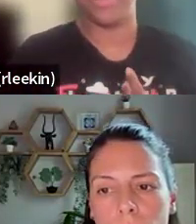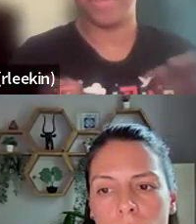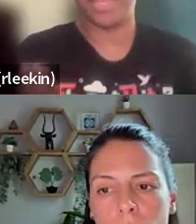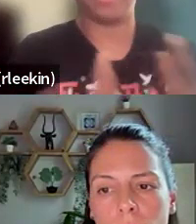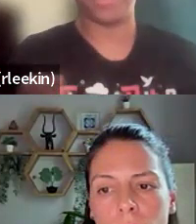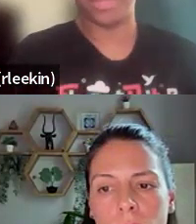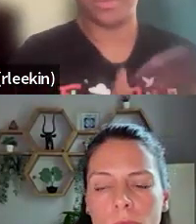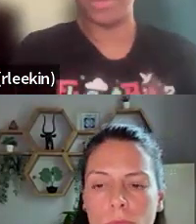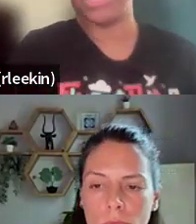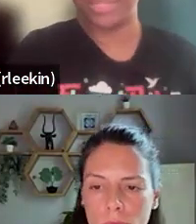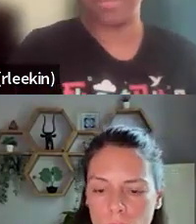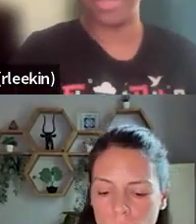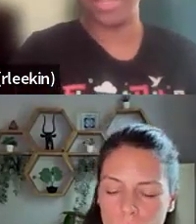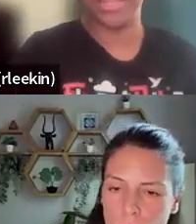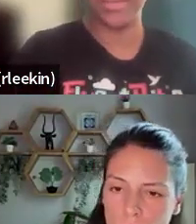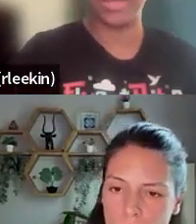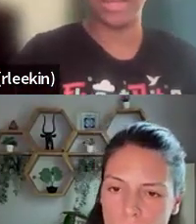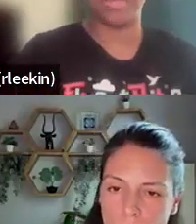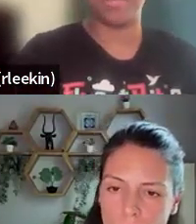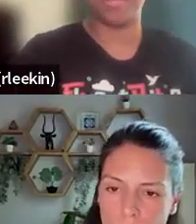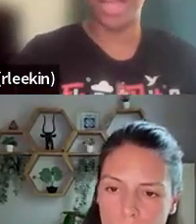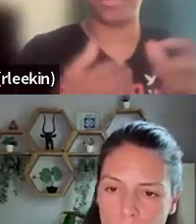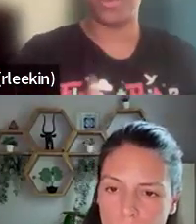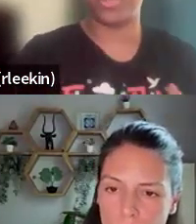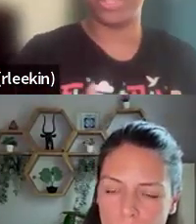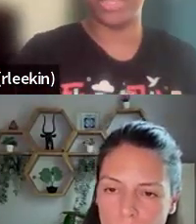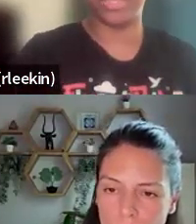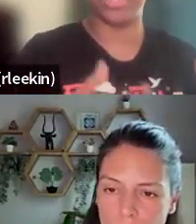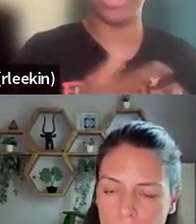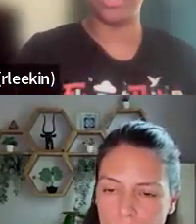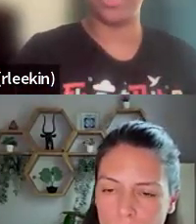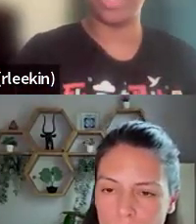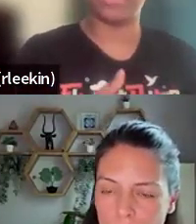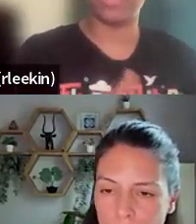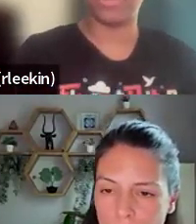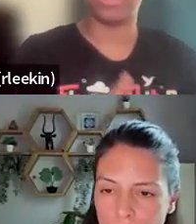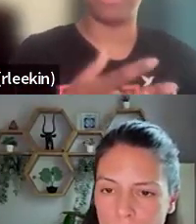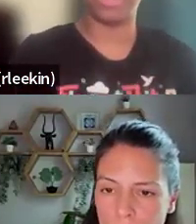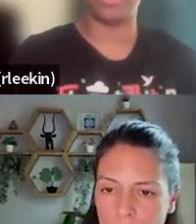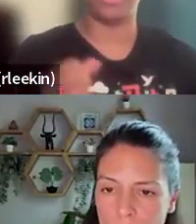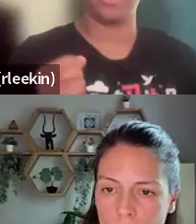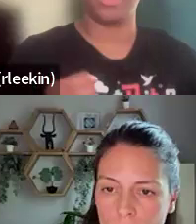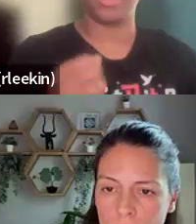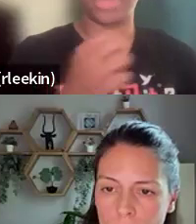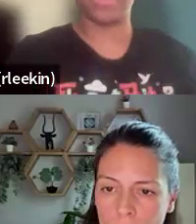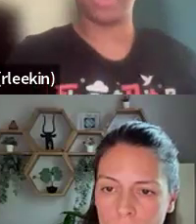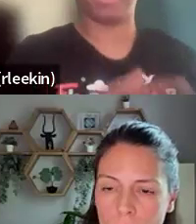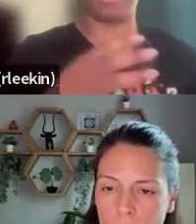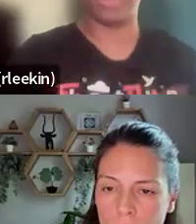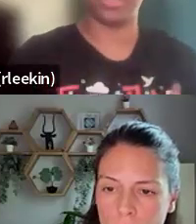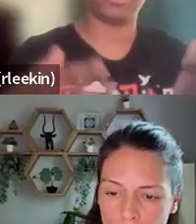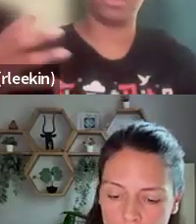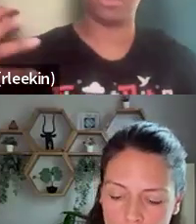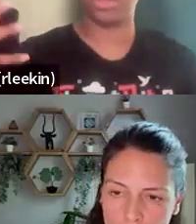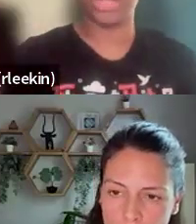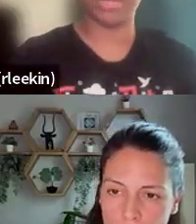just makes me feel like you don't want to listen to me. As versus saying, let's focus on making the outcome